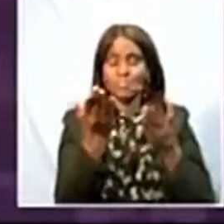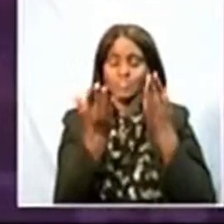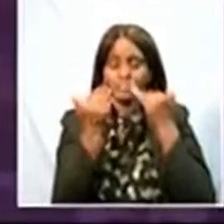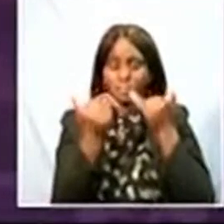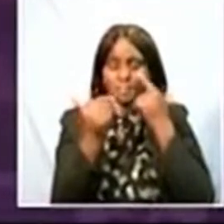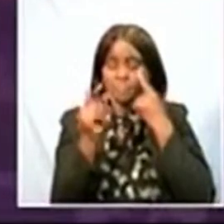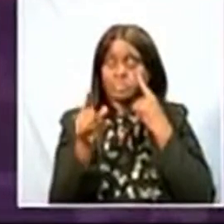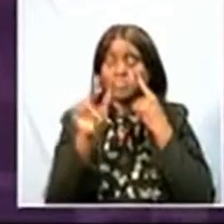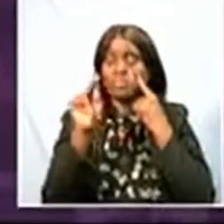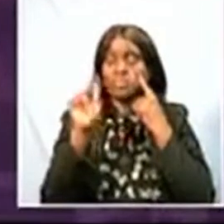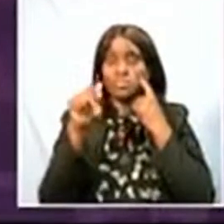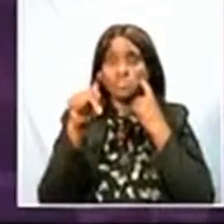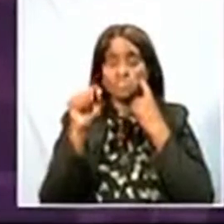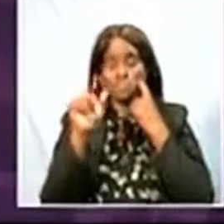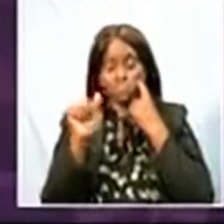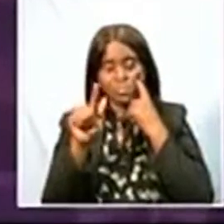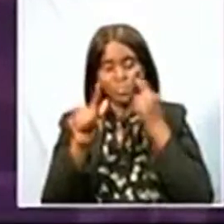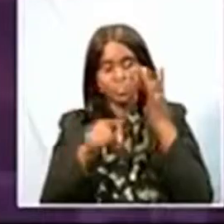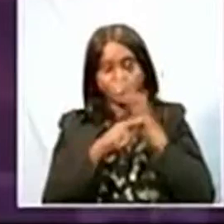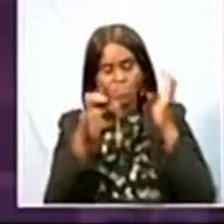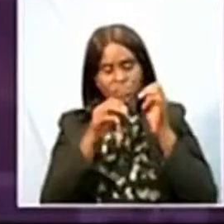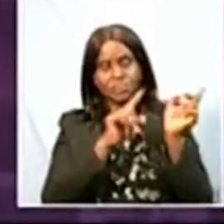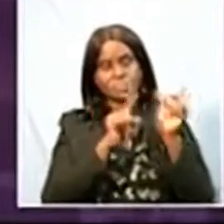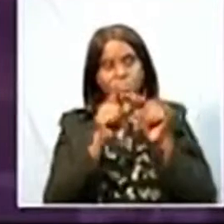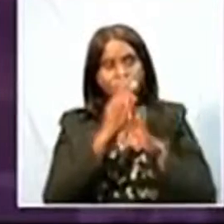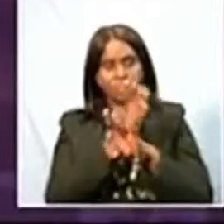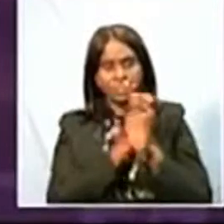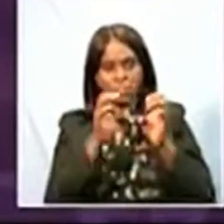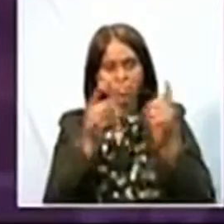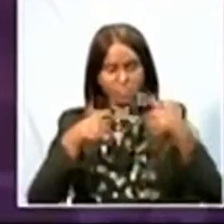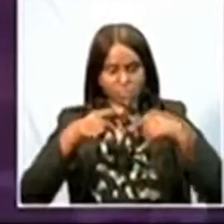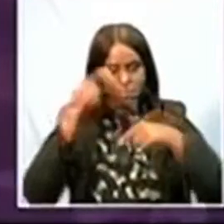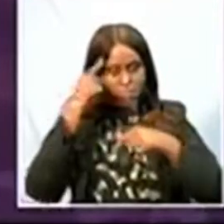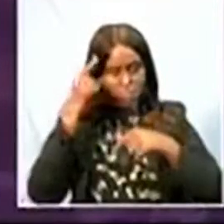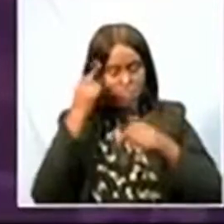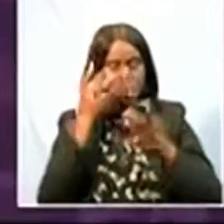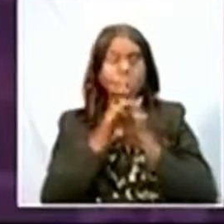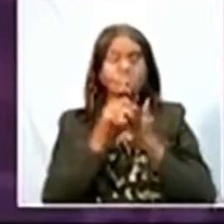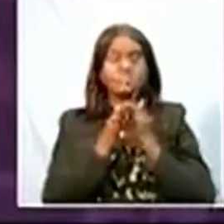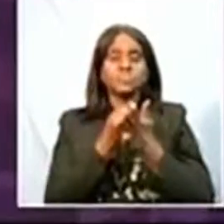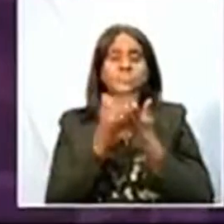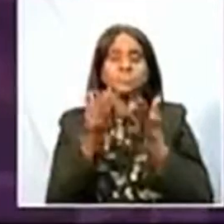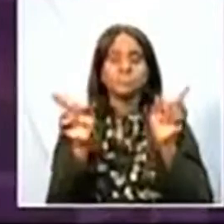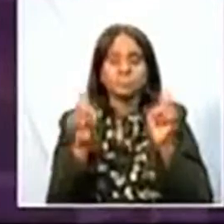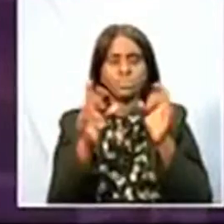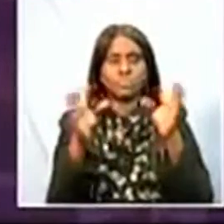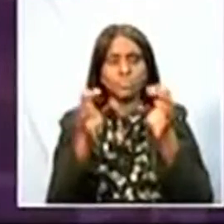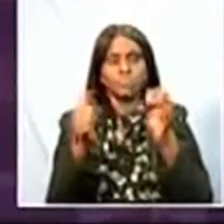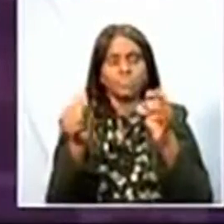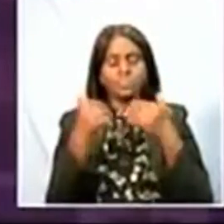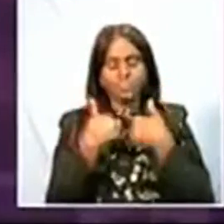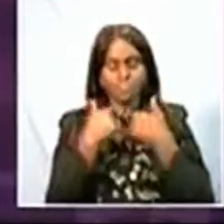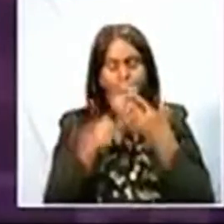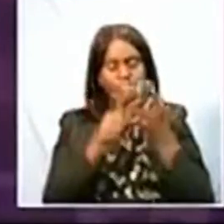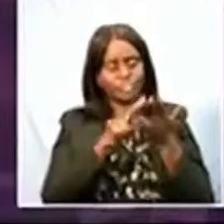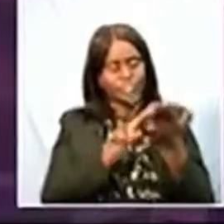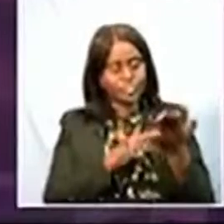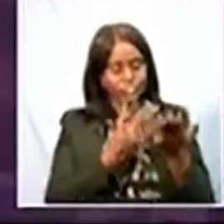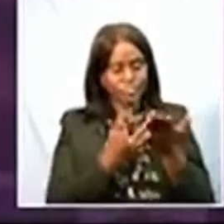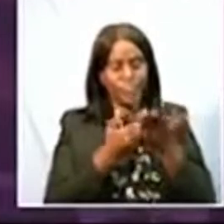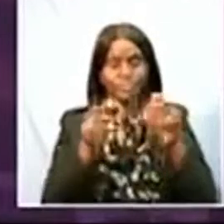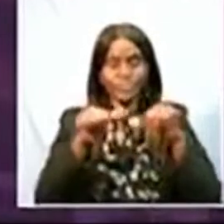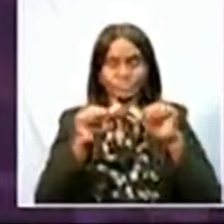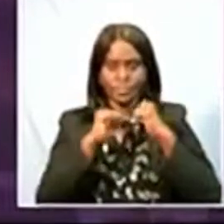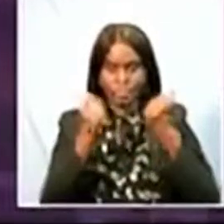Now, that was KAPUTA Town Council appearing before the Committee on Local Government Accounts. The committee is considering the report of the